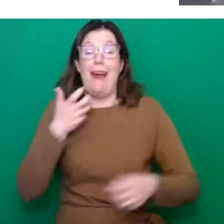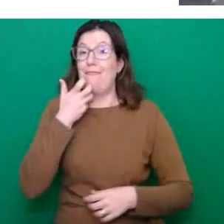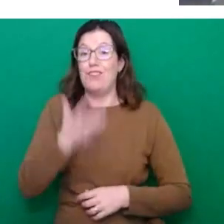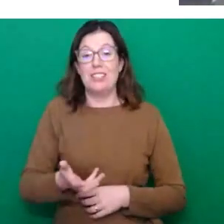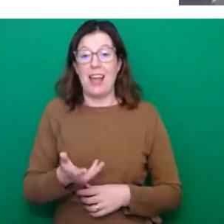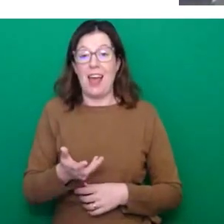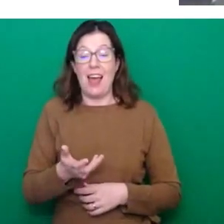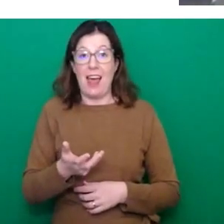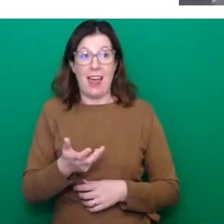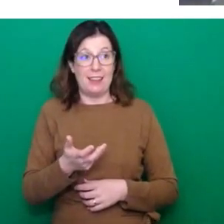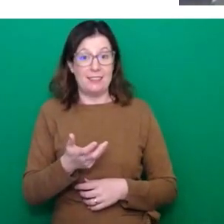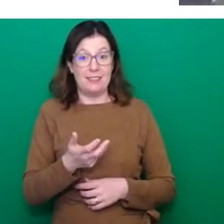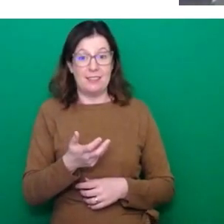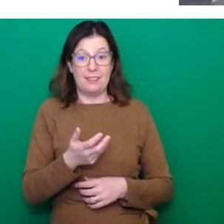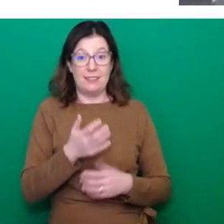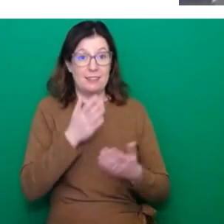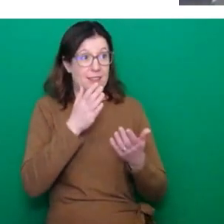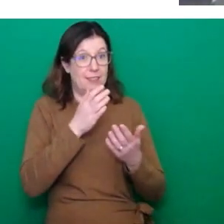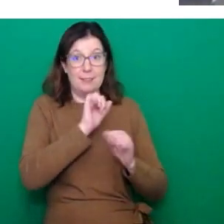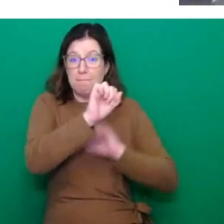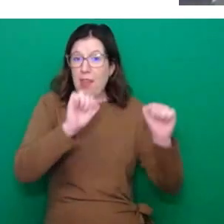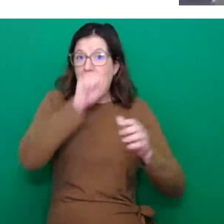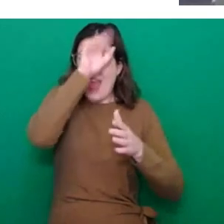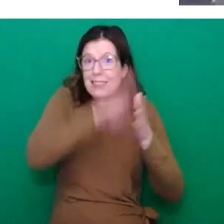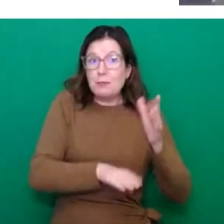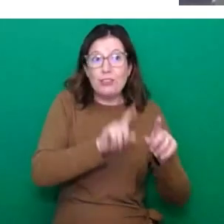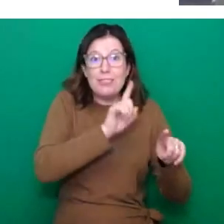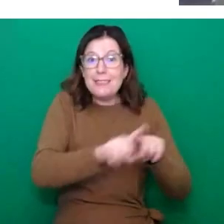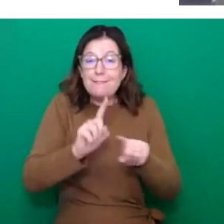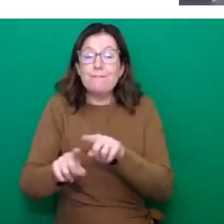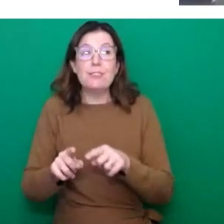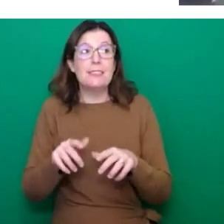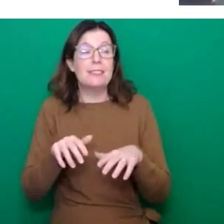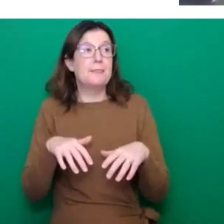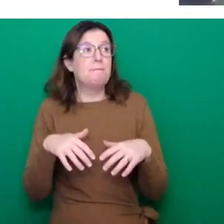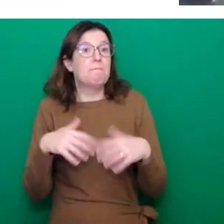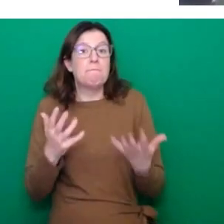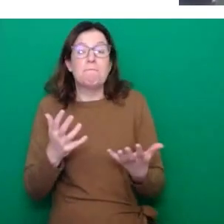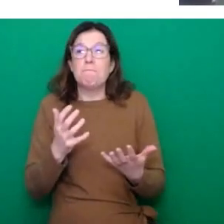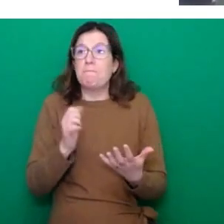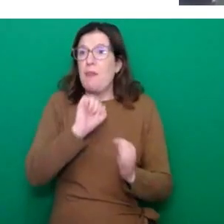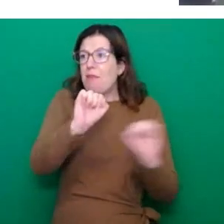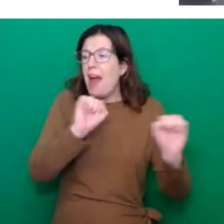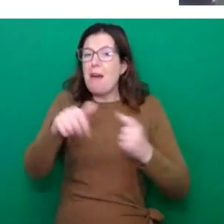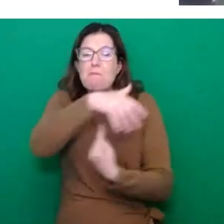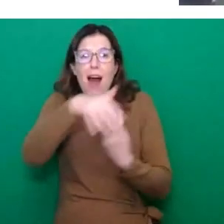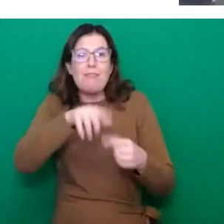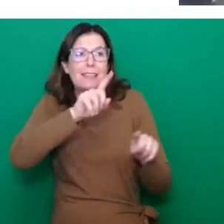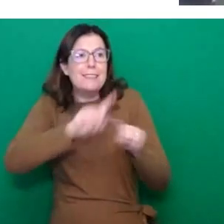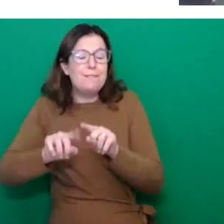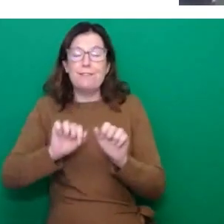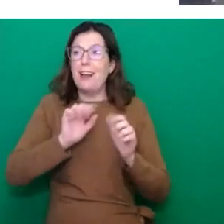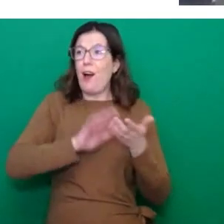to different people that have been through so many different things, different people in different kind of walks of life,